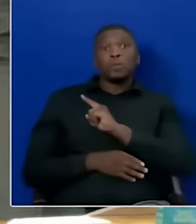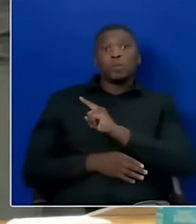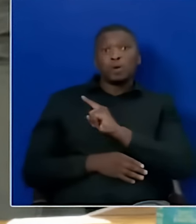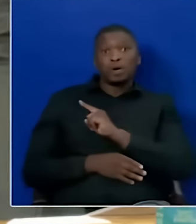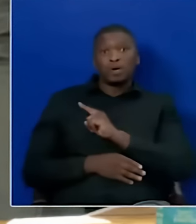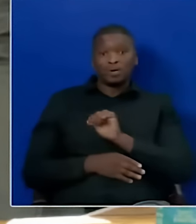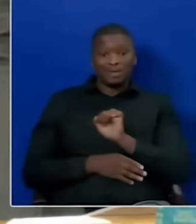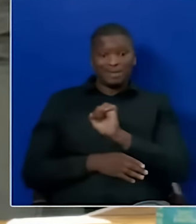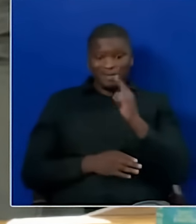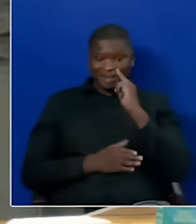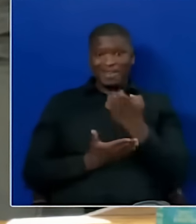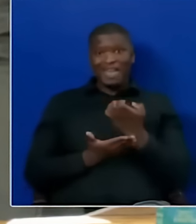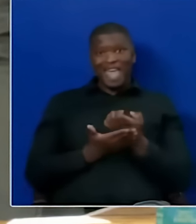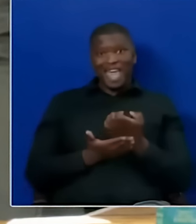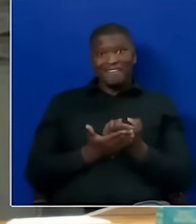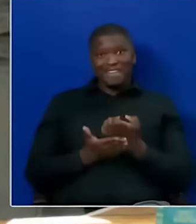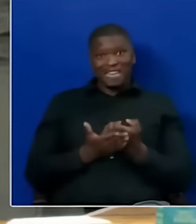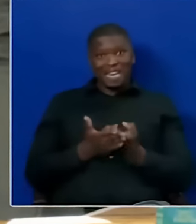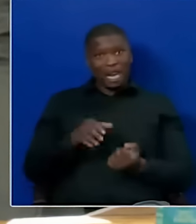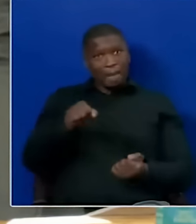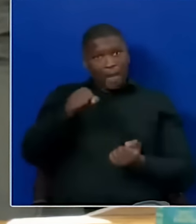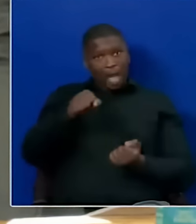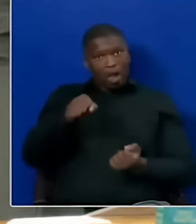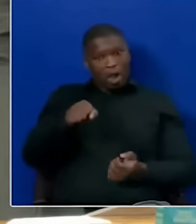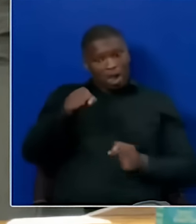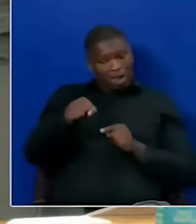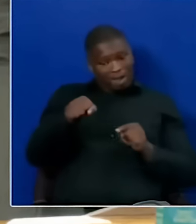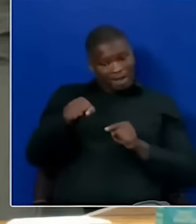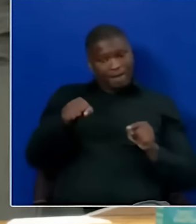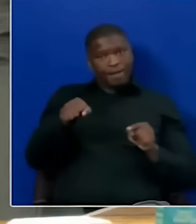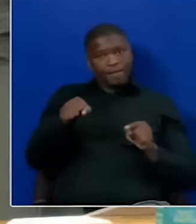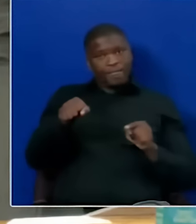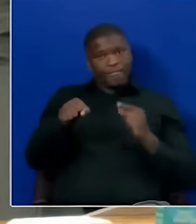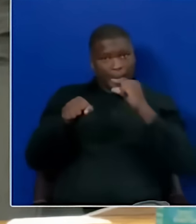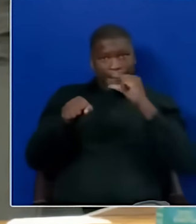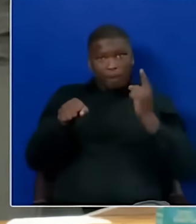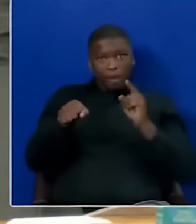report speaks to is an evidence bag marked Bramley case